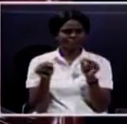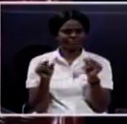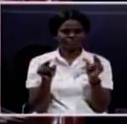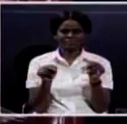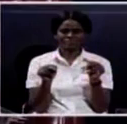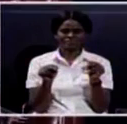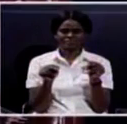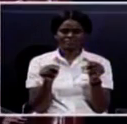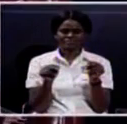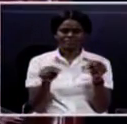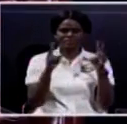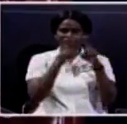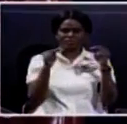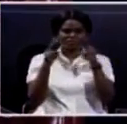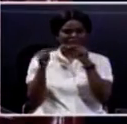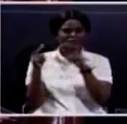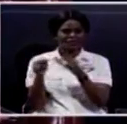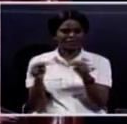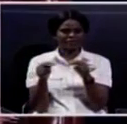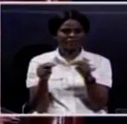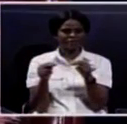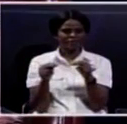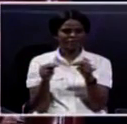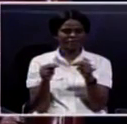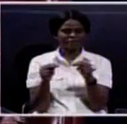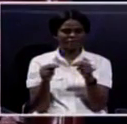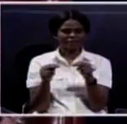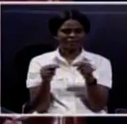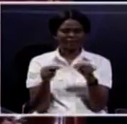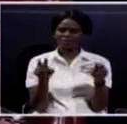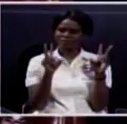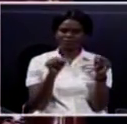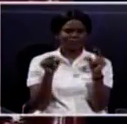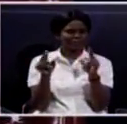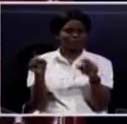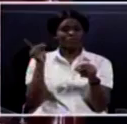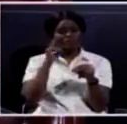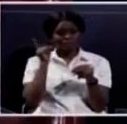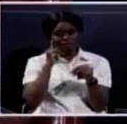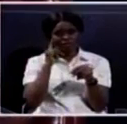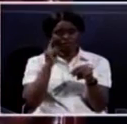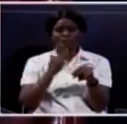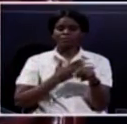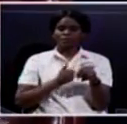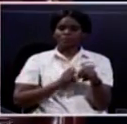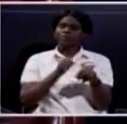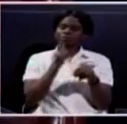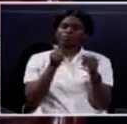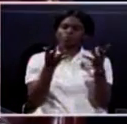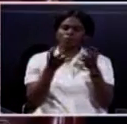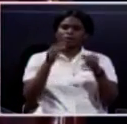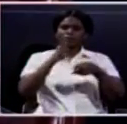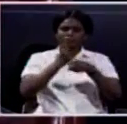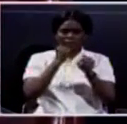Now, in rural areas. In rural areas. Okay. PSU know that. No. Listen, I don't want to create